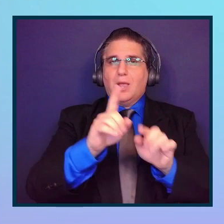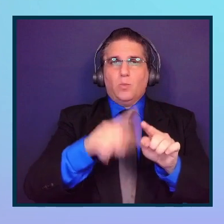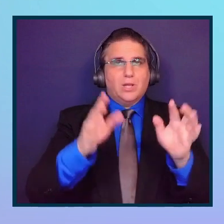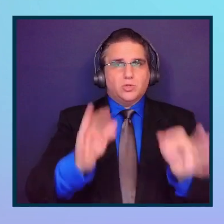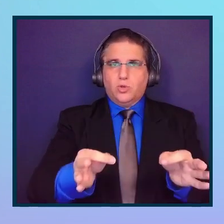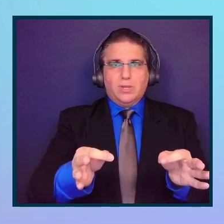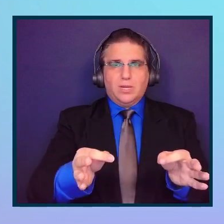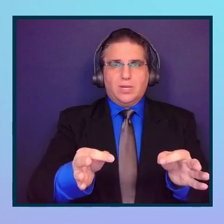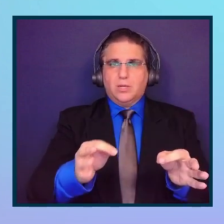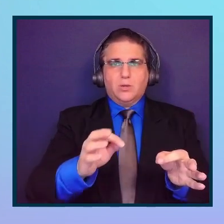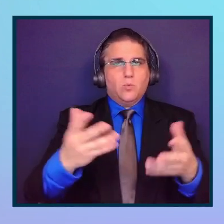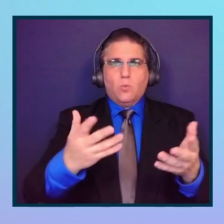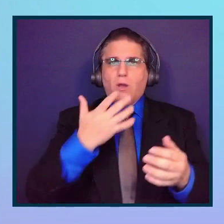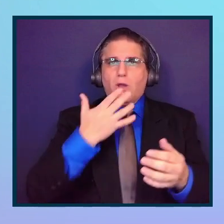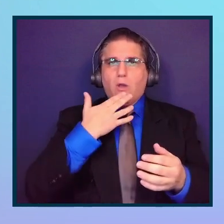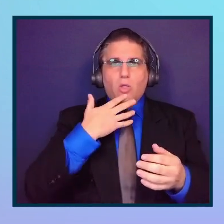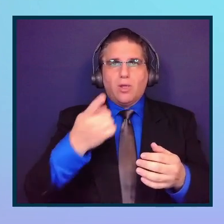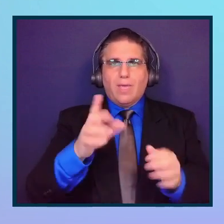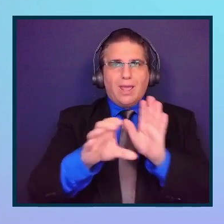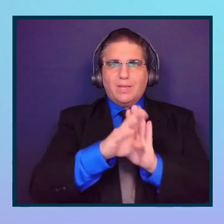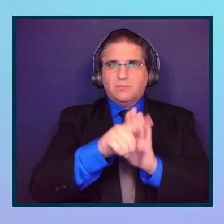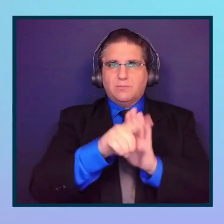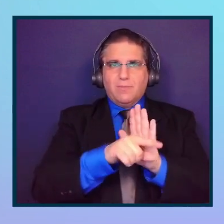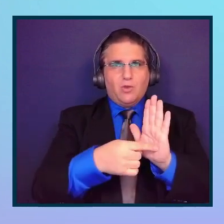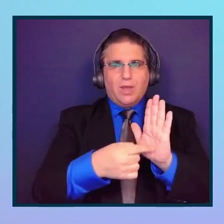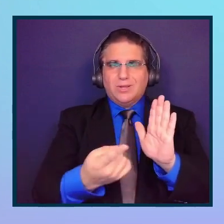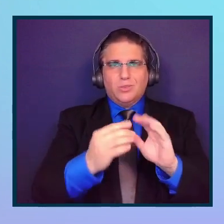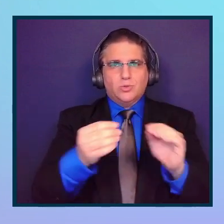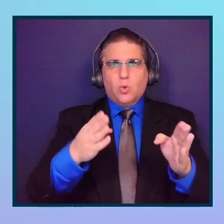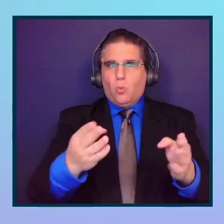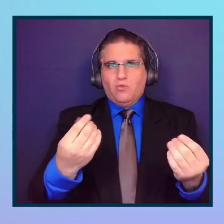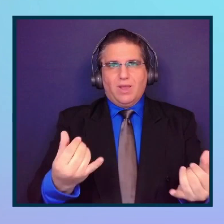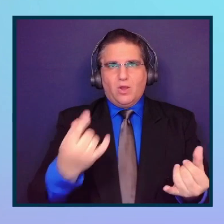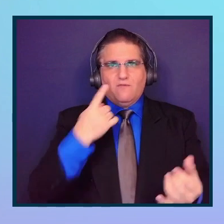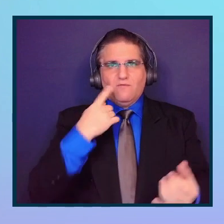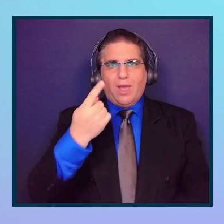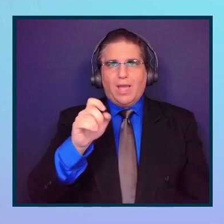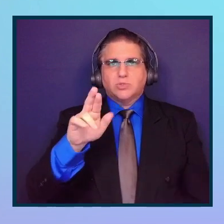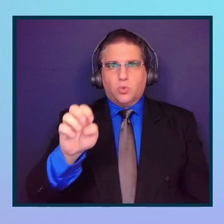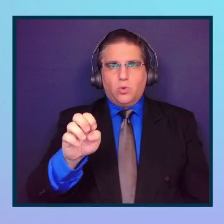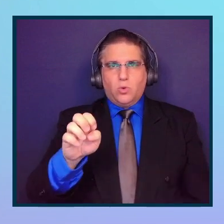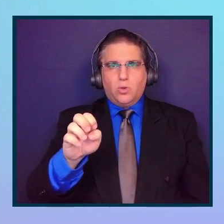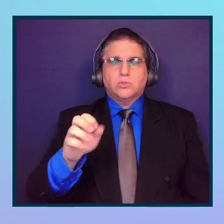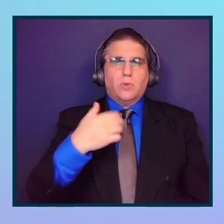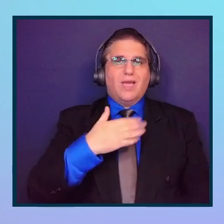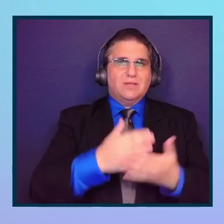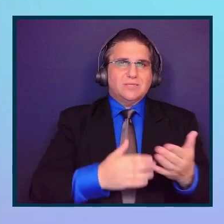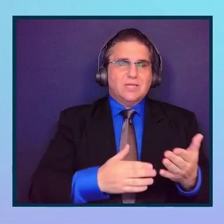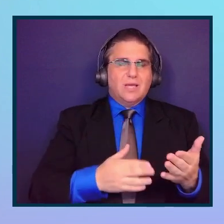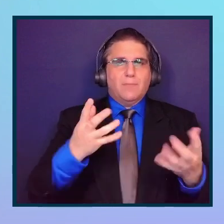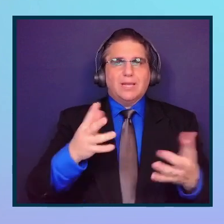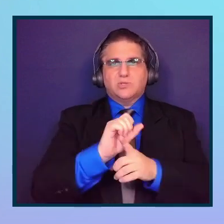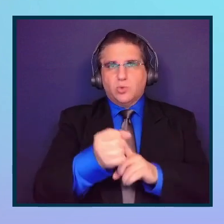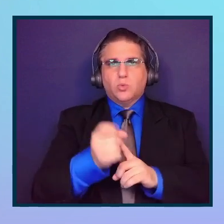determine, what color is that image background. There's no way to do it at the moment for axe-core. So there are just lots of scenarios